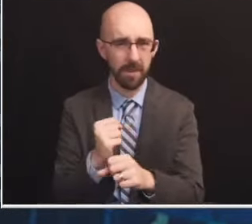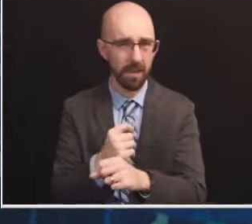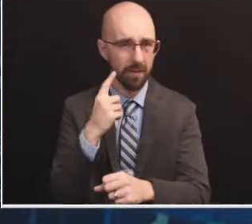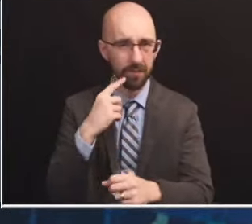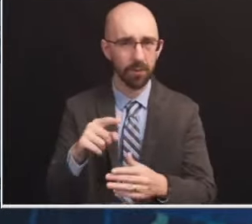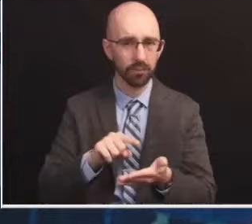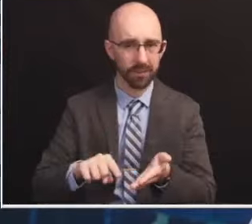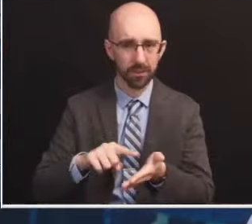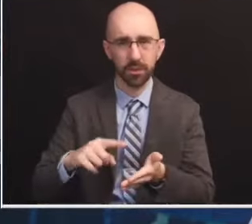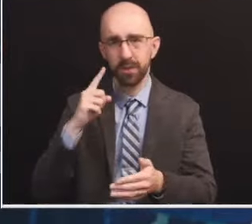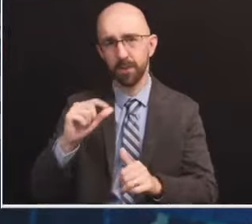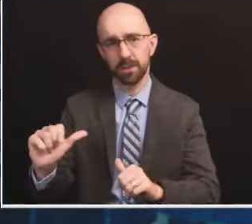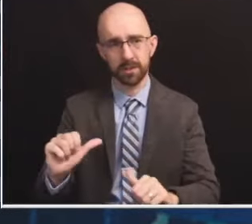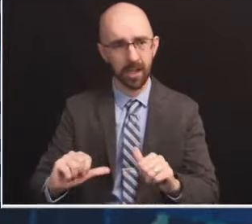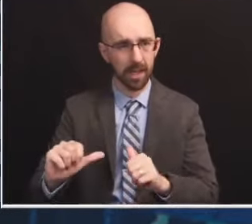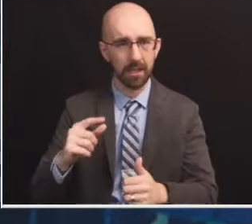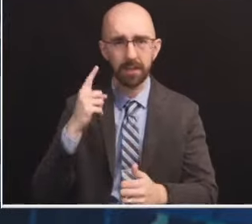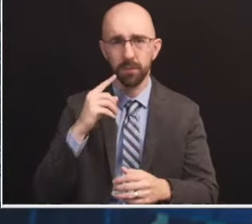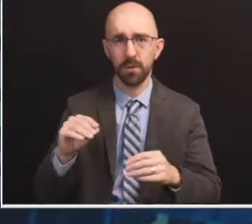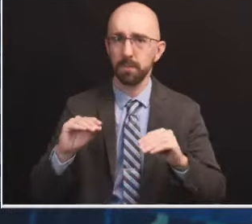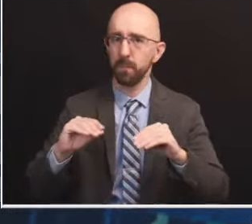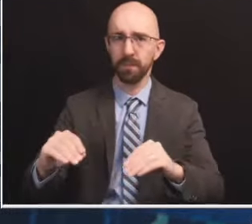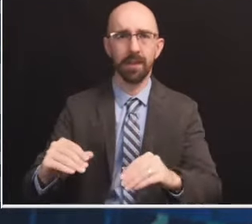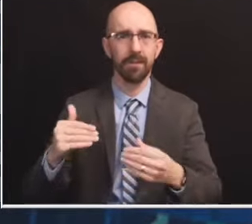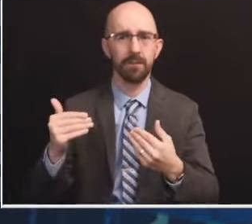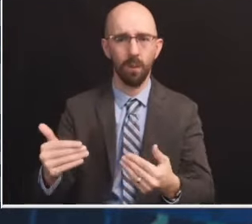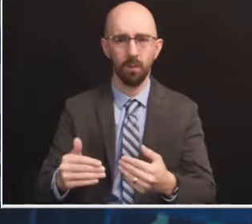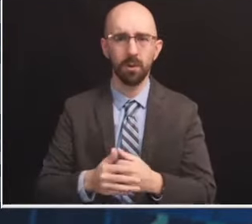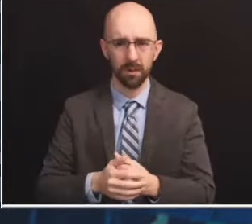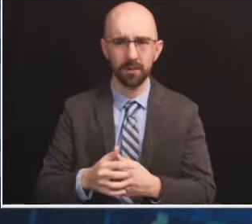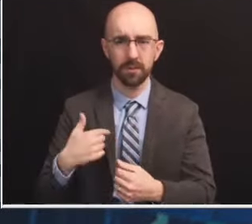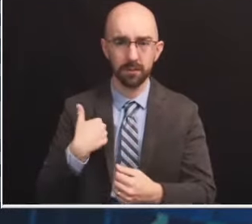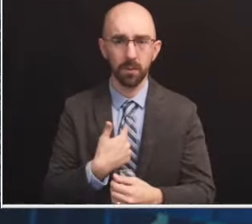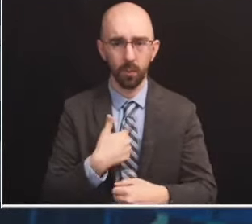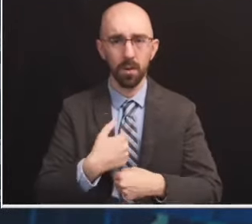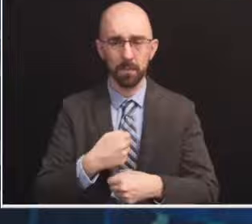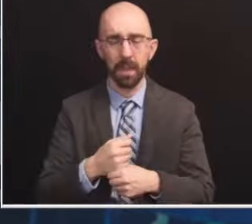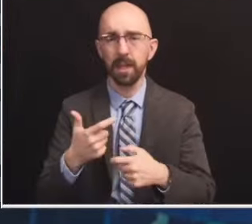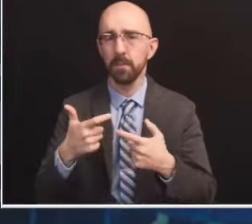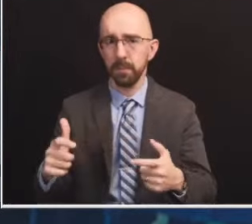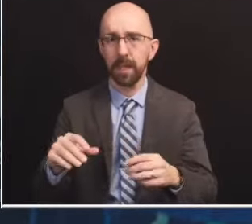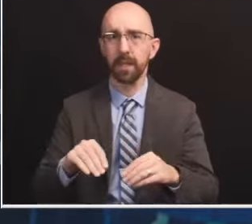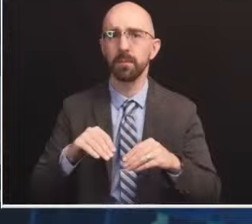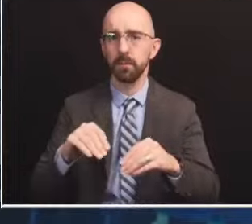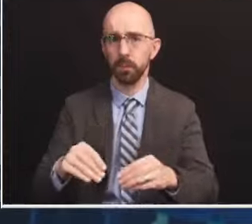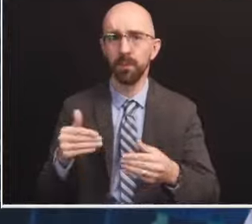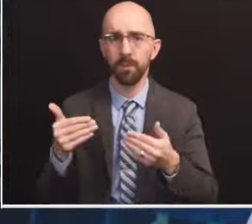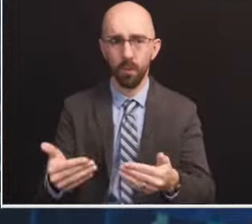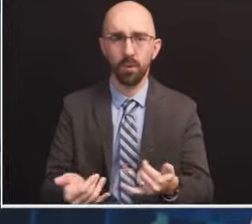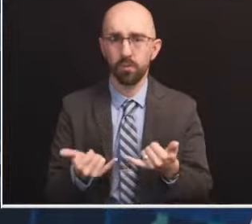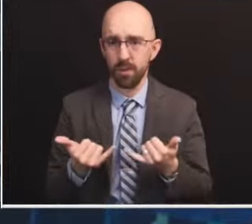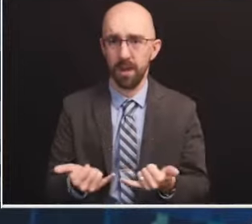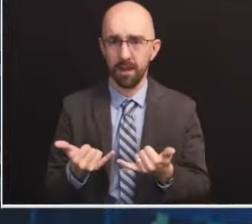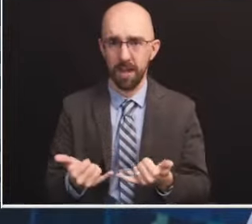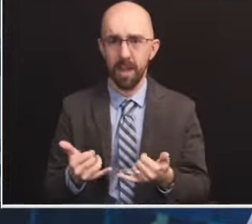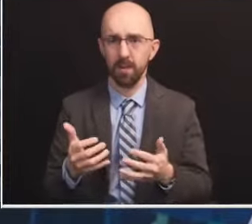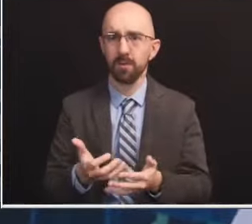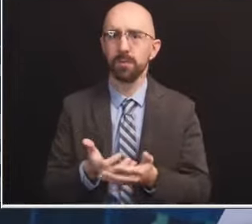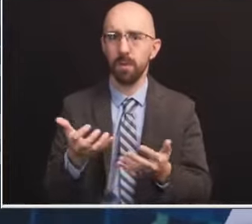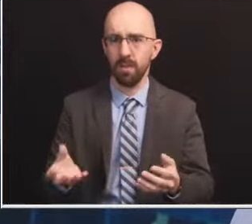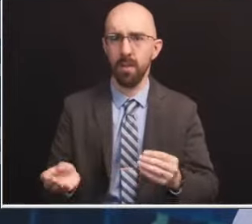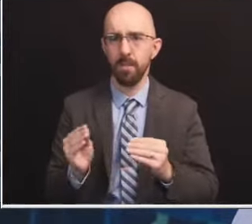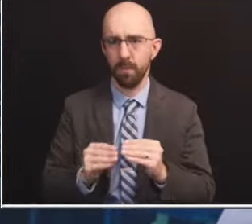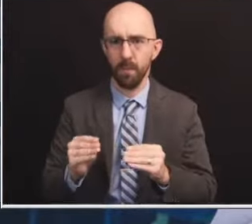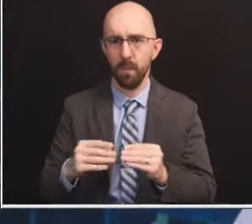science and for moving it forward, because we are making big strides forward right now, and there's a whole lot more we have